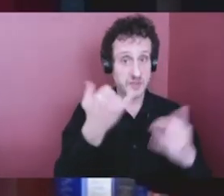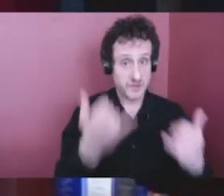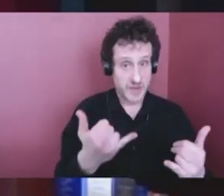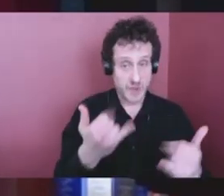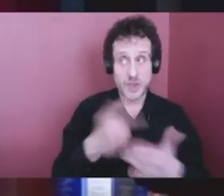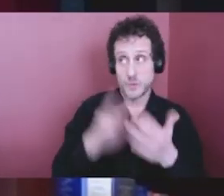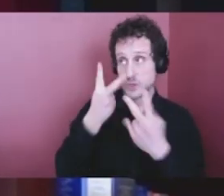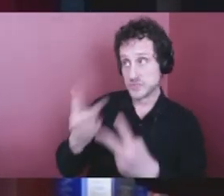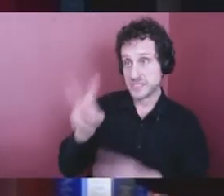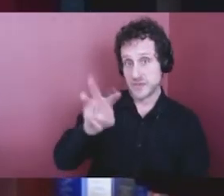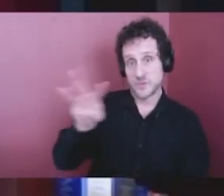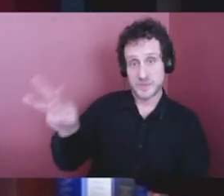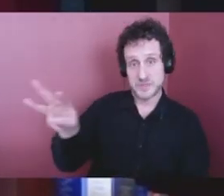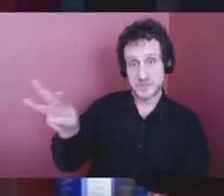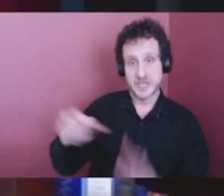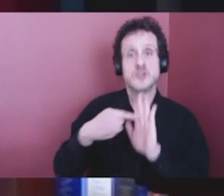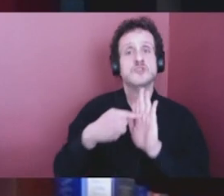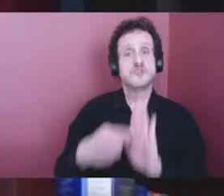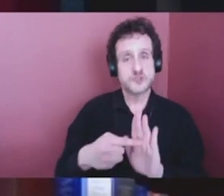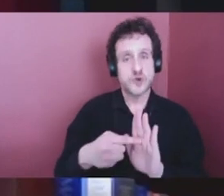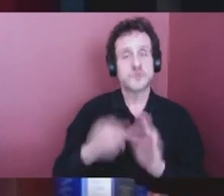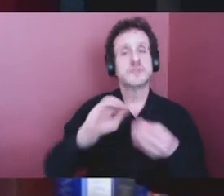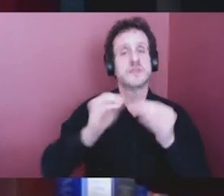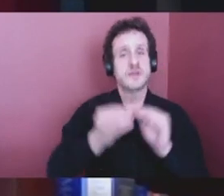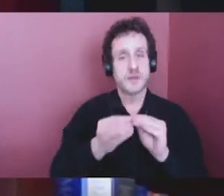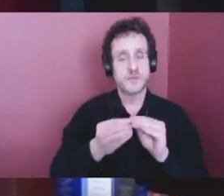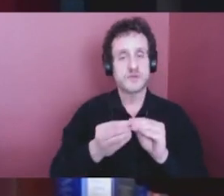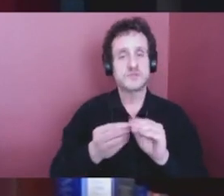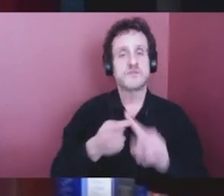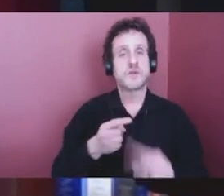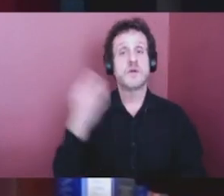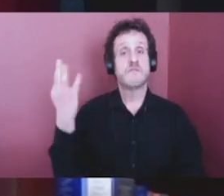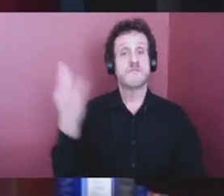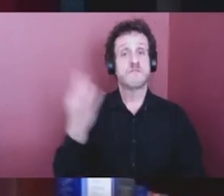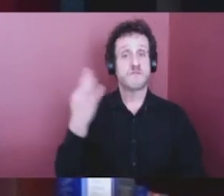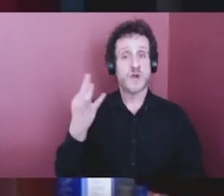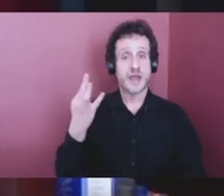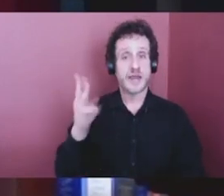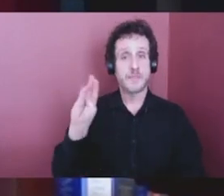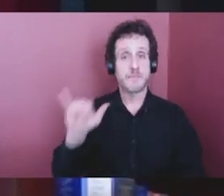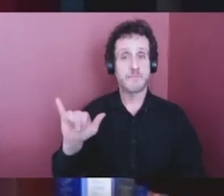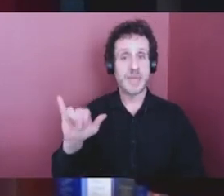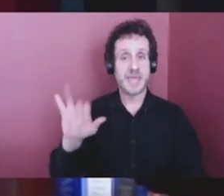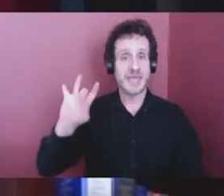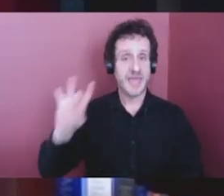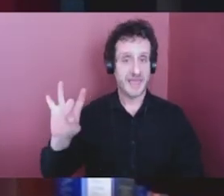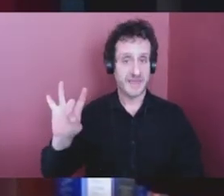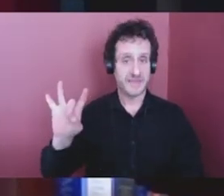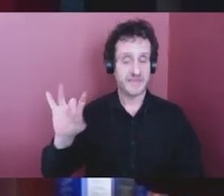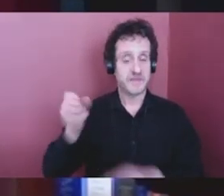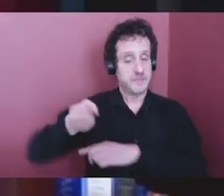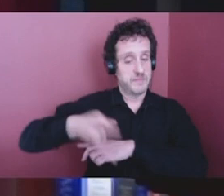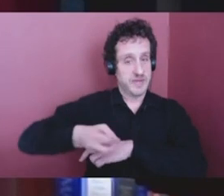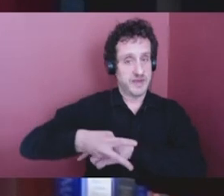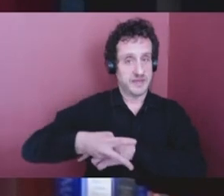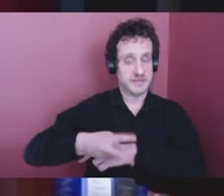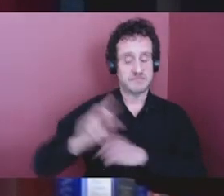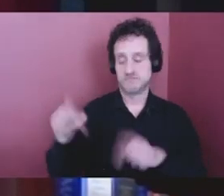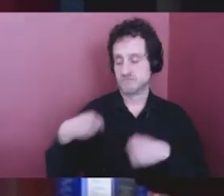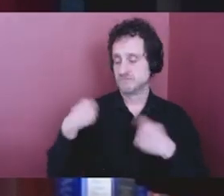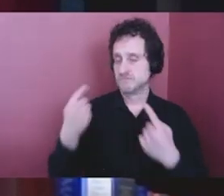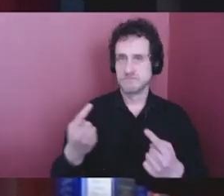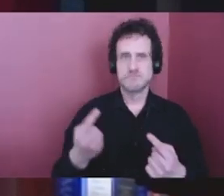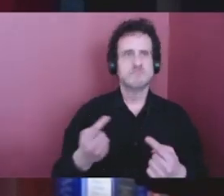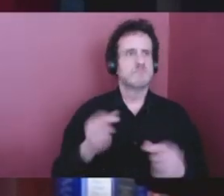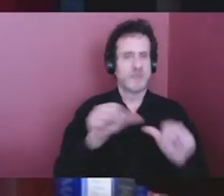hospital landscape as of midnight on Friday, May 8th. To date, all the regions have seen